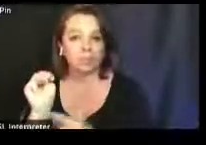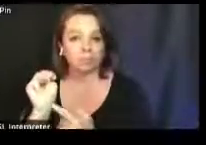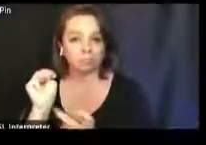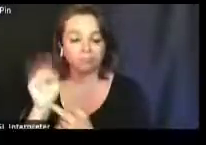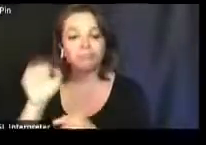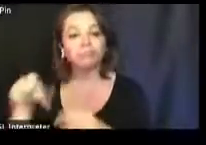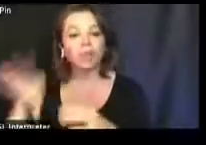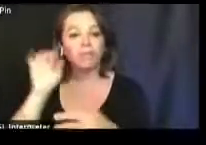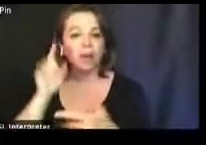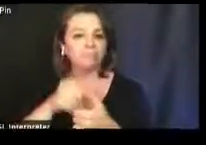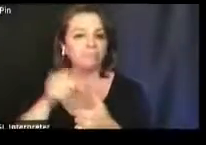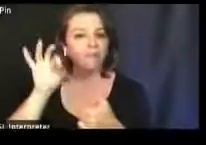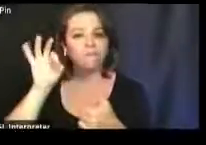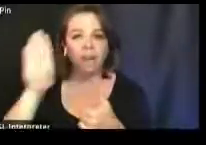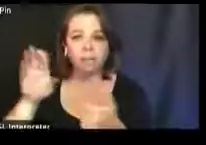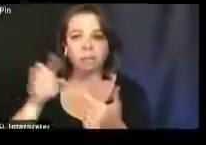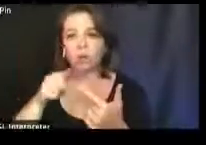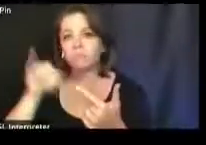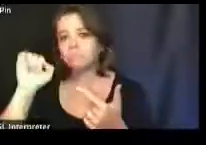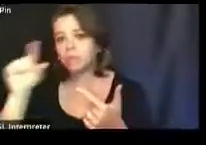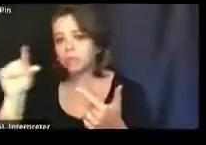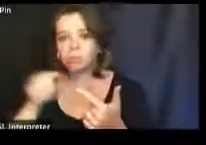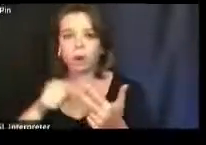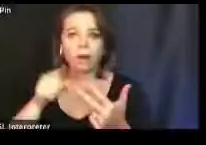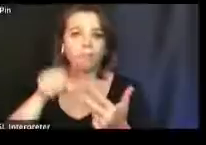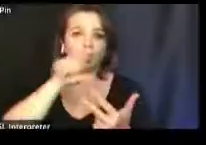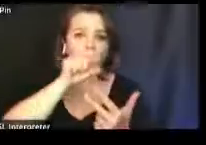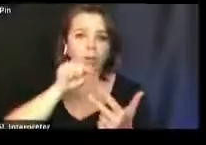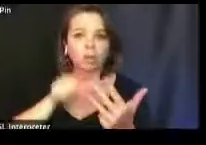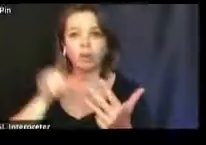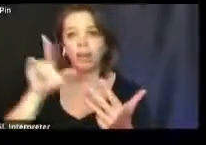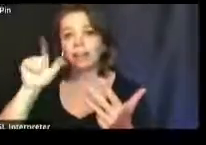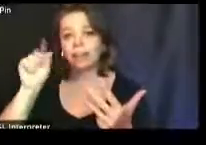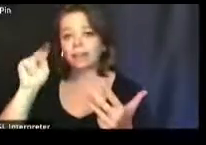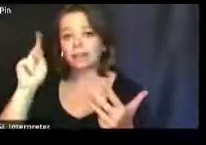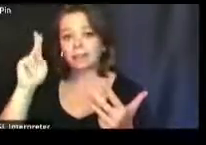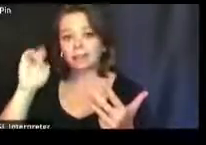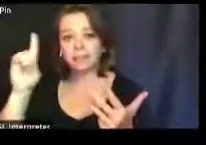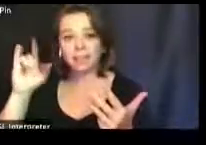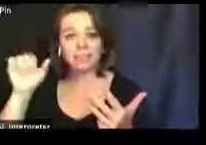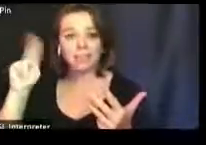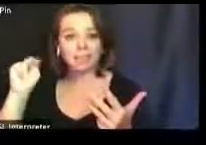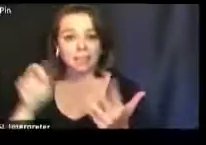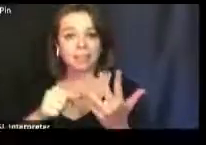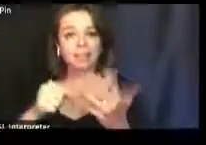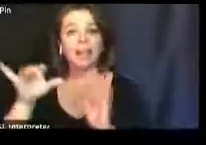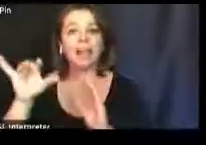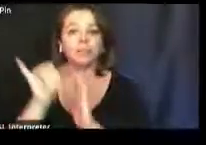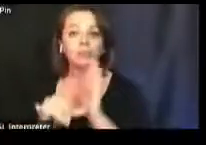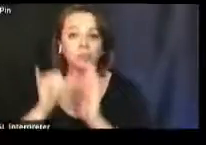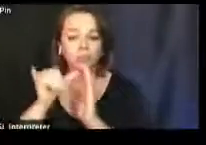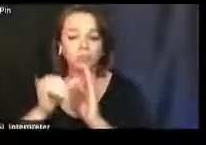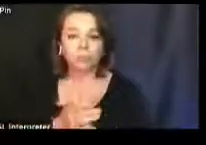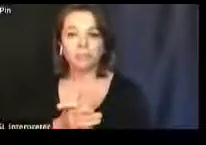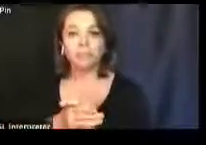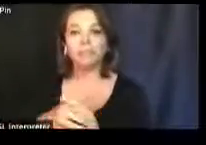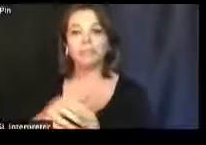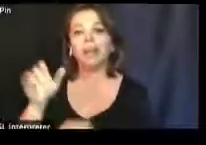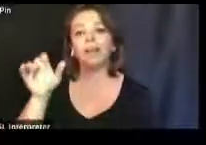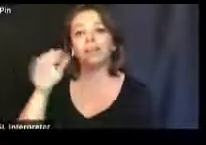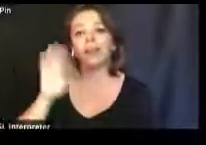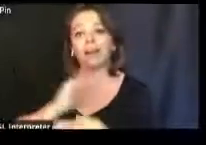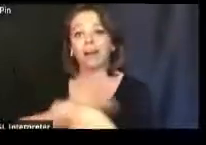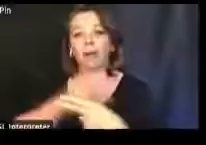Facebook, Instagram, Twitter, LinkedIn, and YouTube. Our handle is at